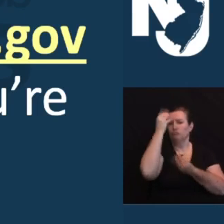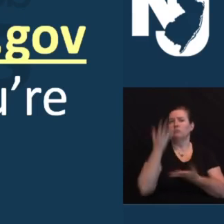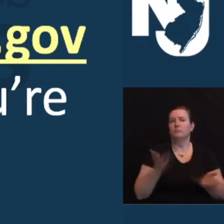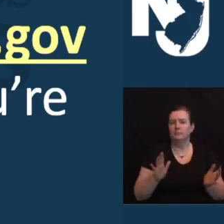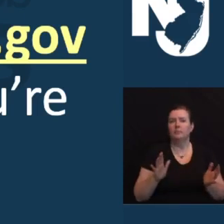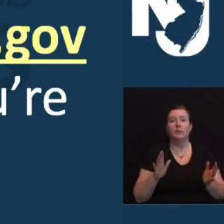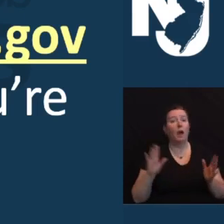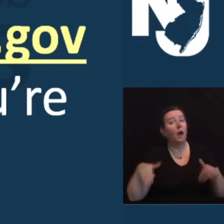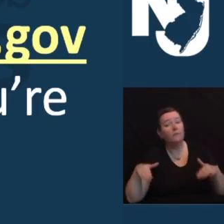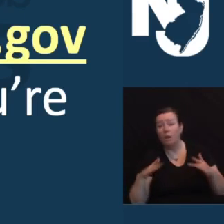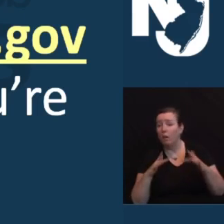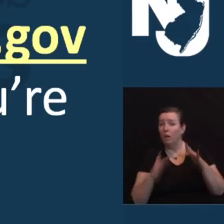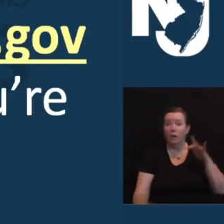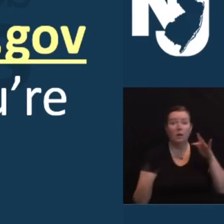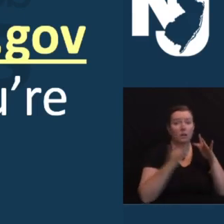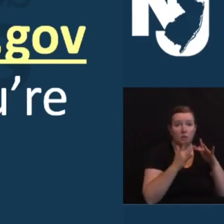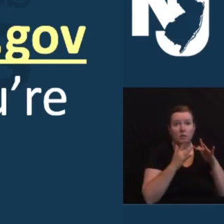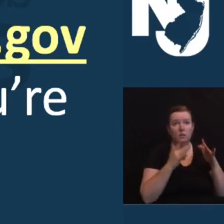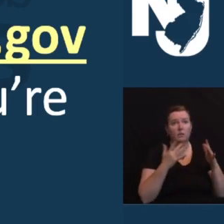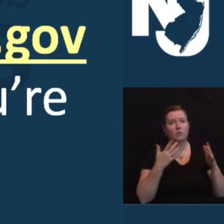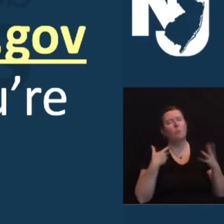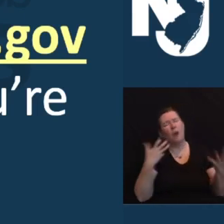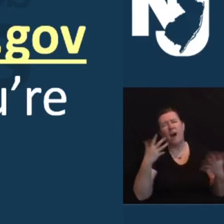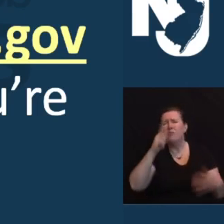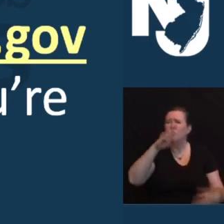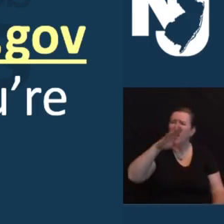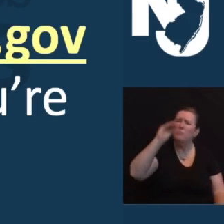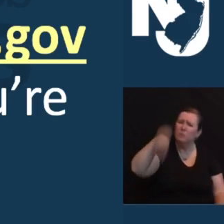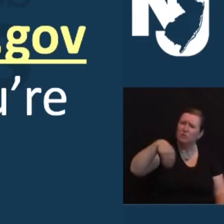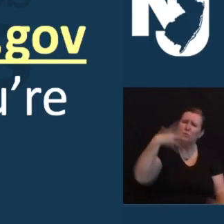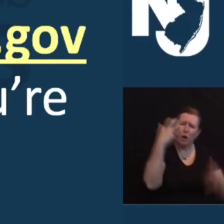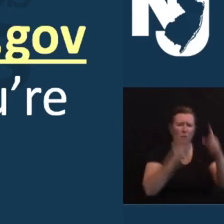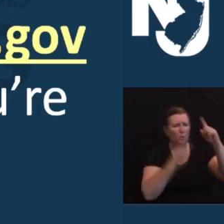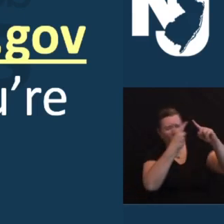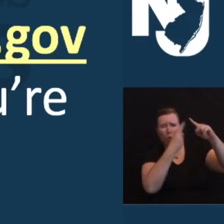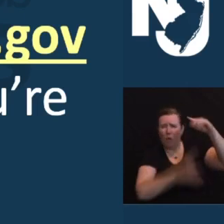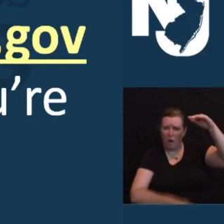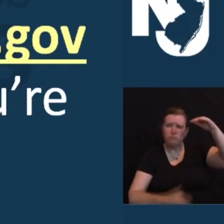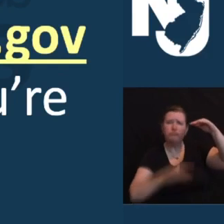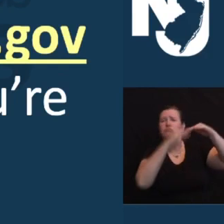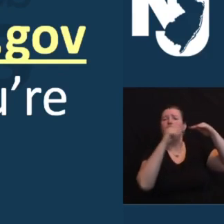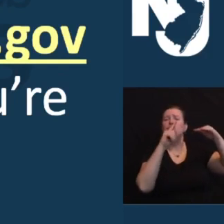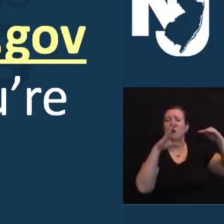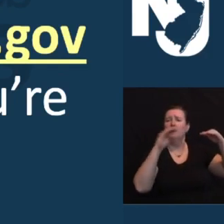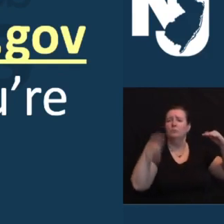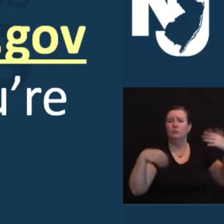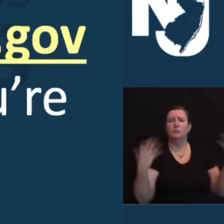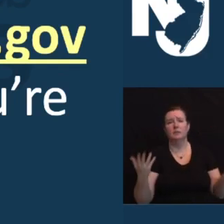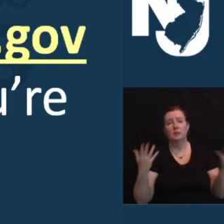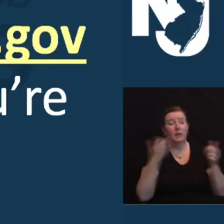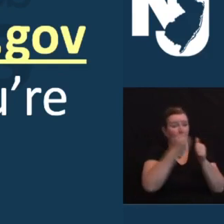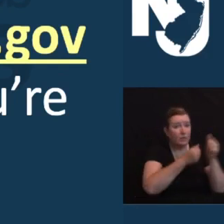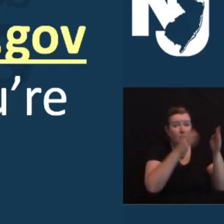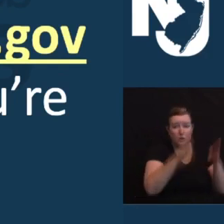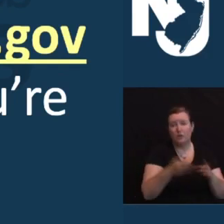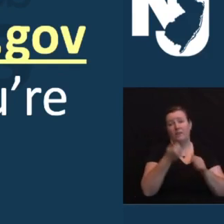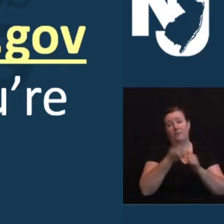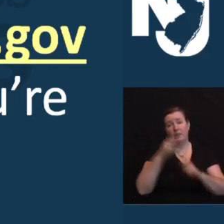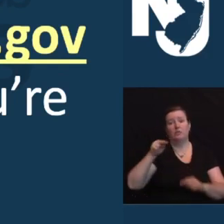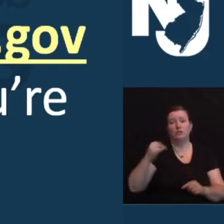haven't reached. We got to get to 100. So again, the counting continues. Let's make sure that every New Jerseyan is